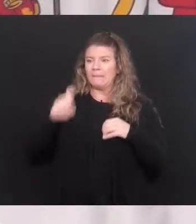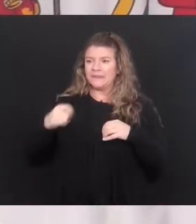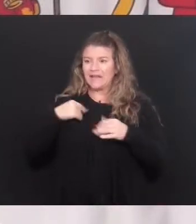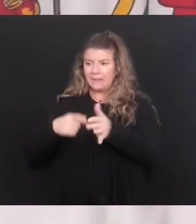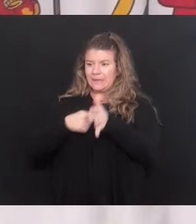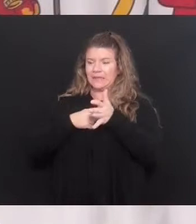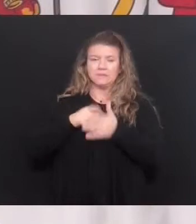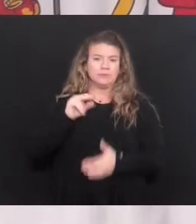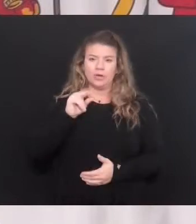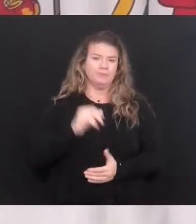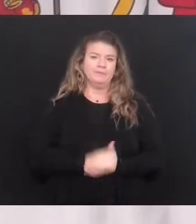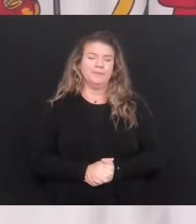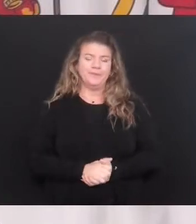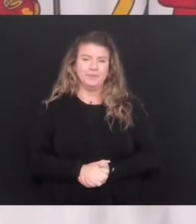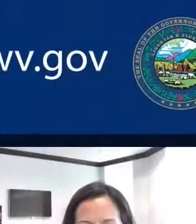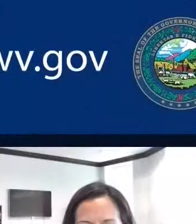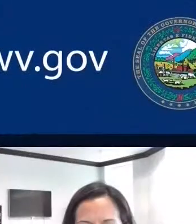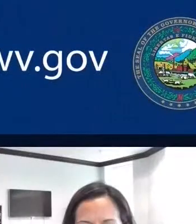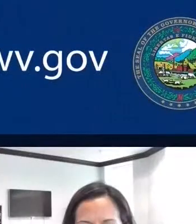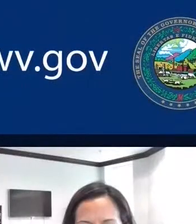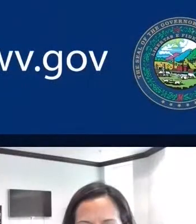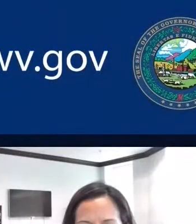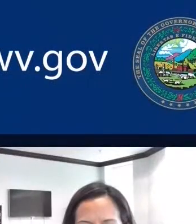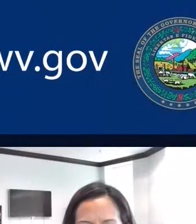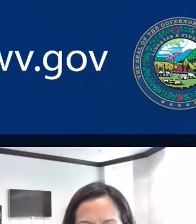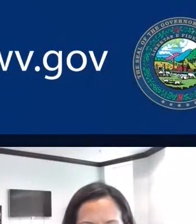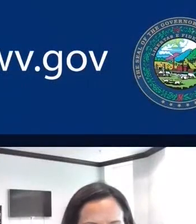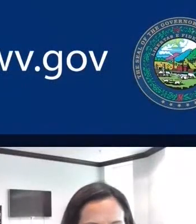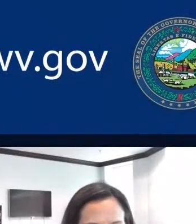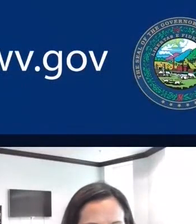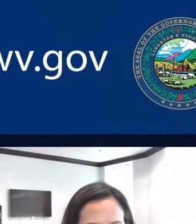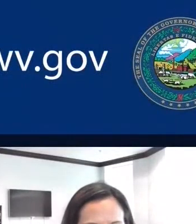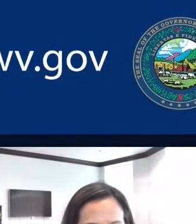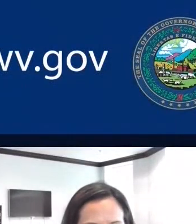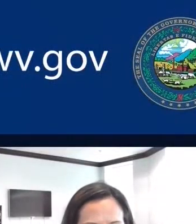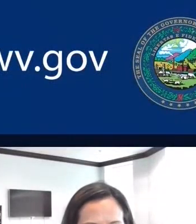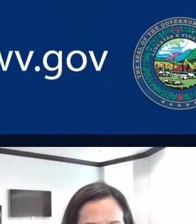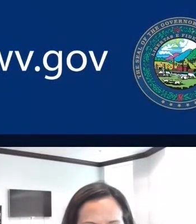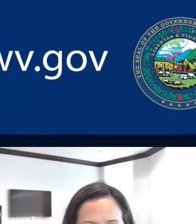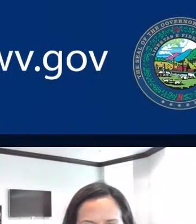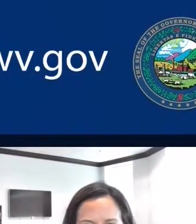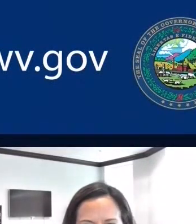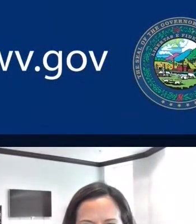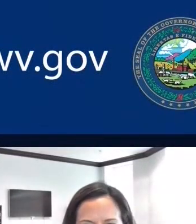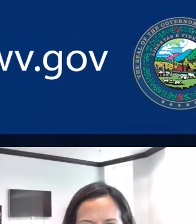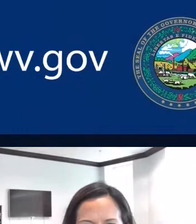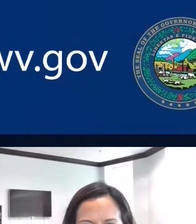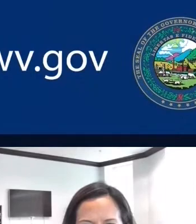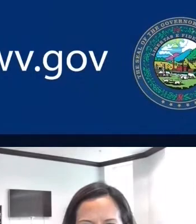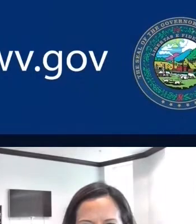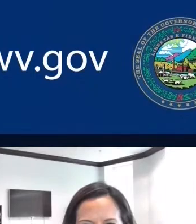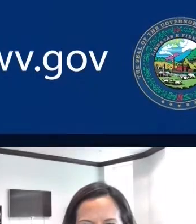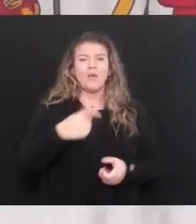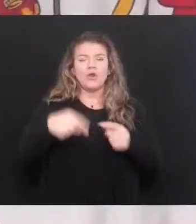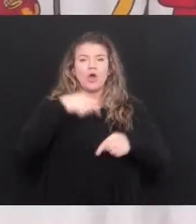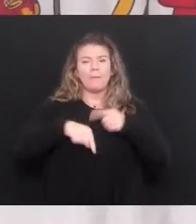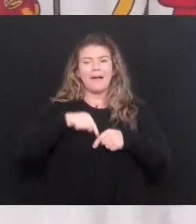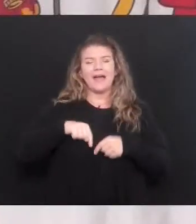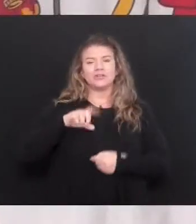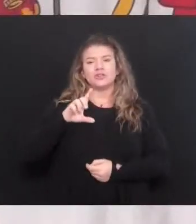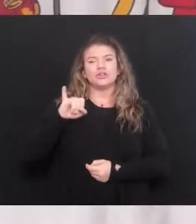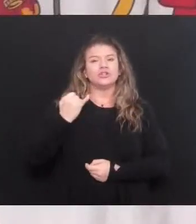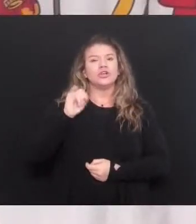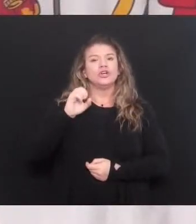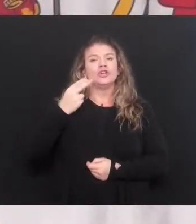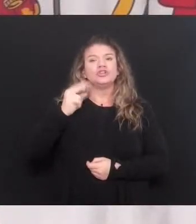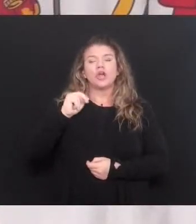now. All right, thank you, David. Governor, I'll turn it back to you. Okay, I want to go back to our good doctor from Johns